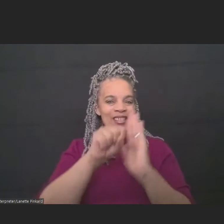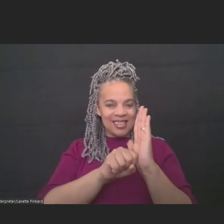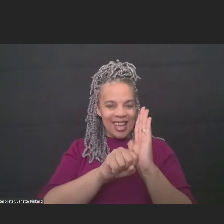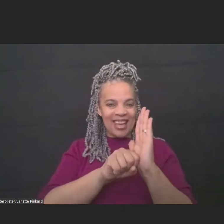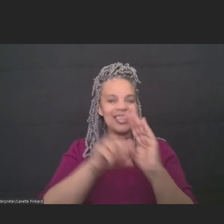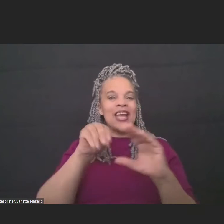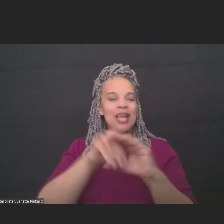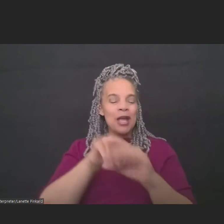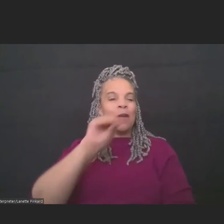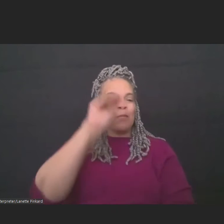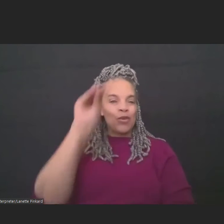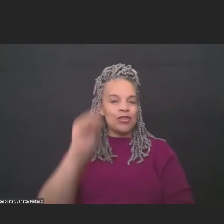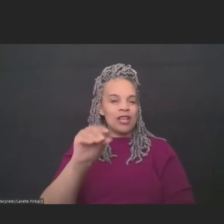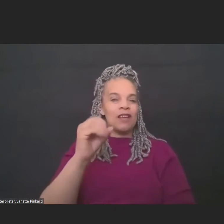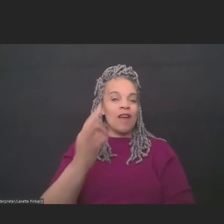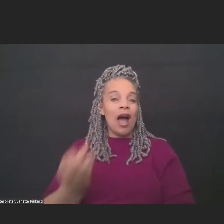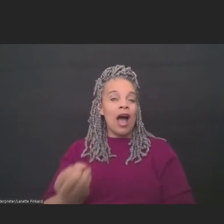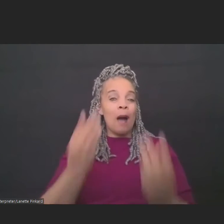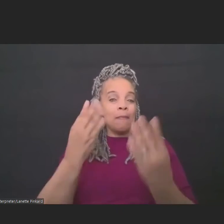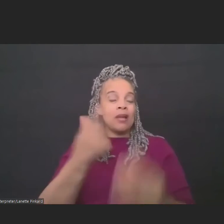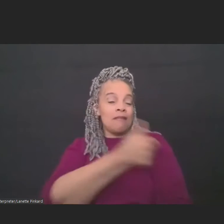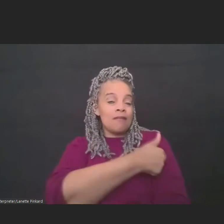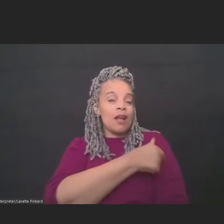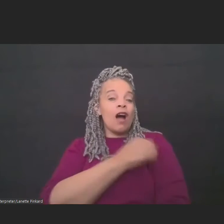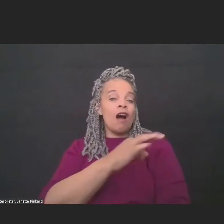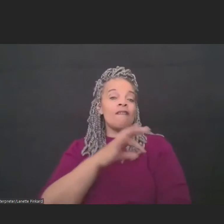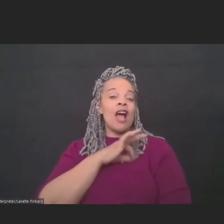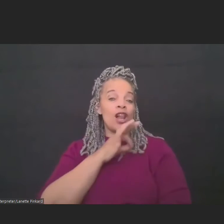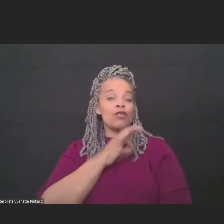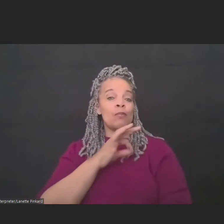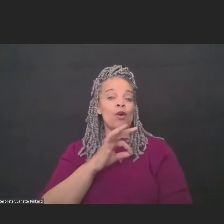those vaccinated that are eligible. We sit at around